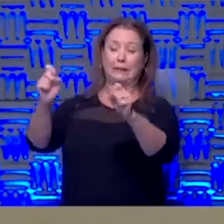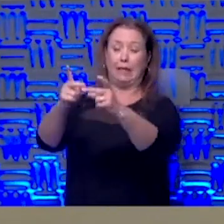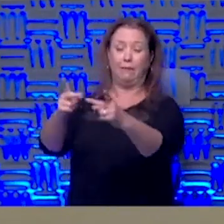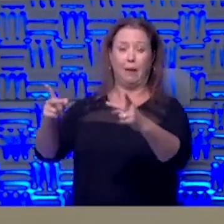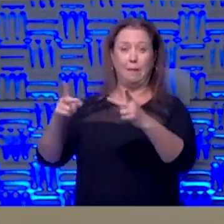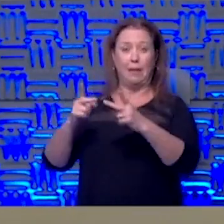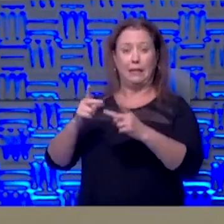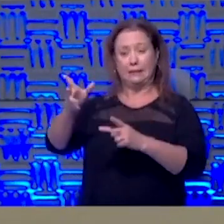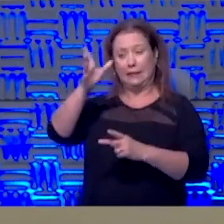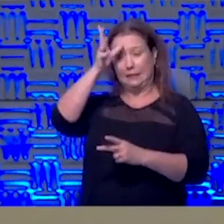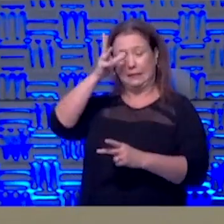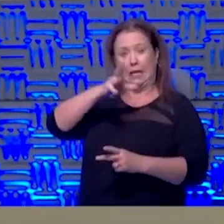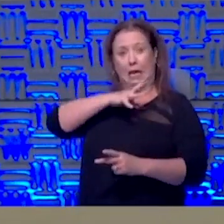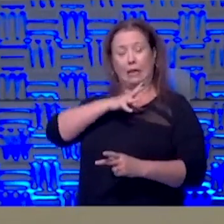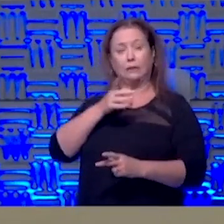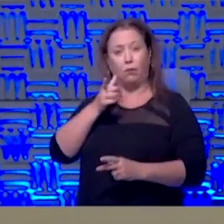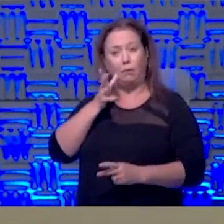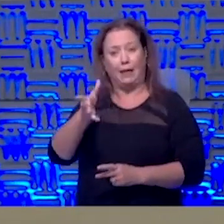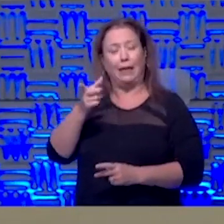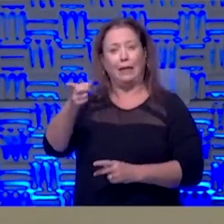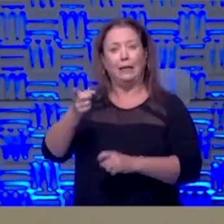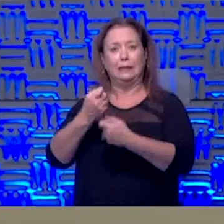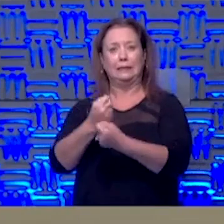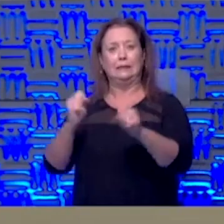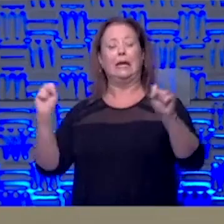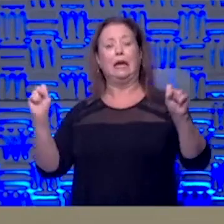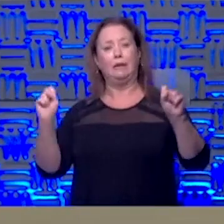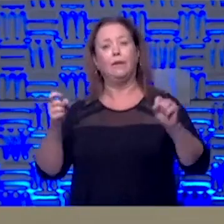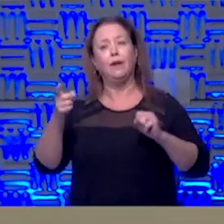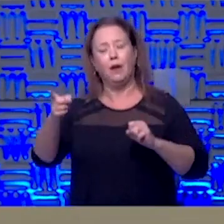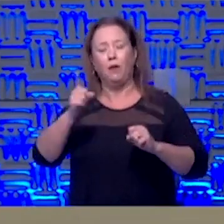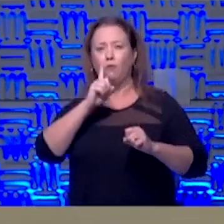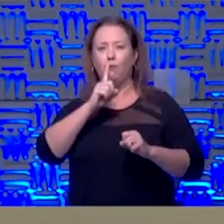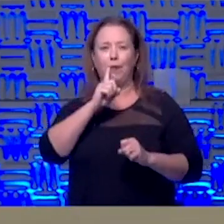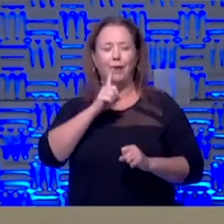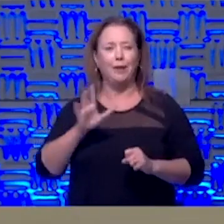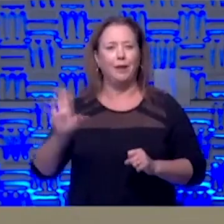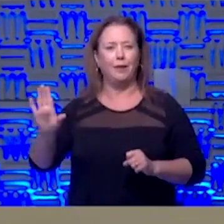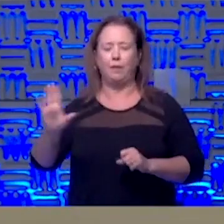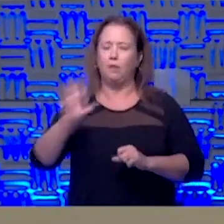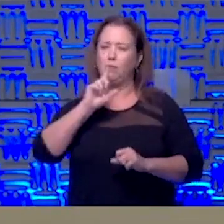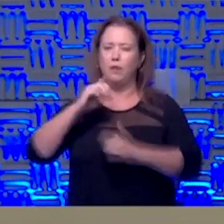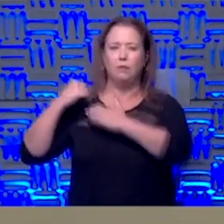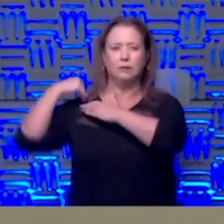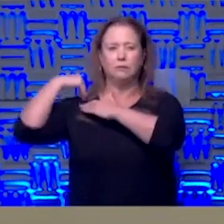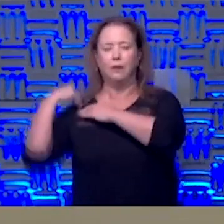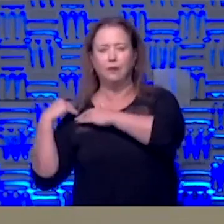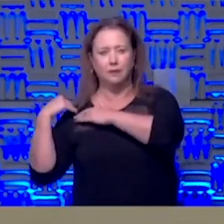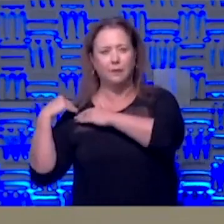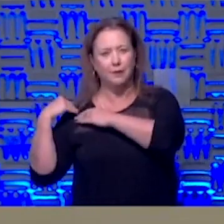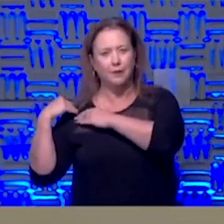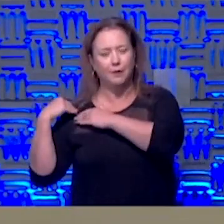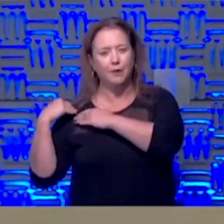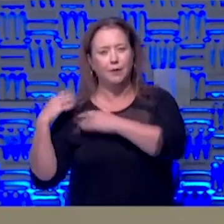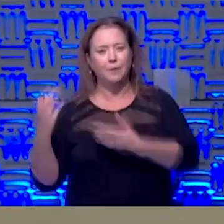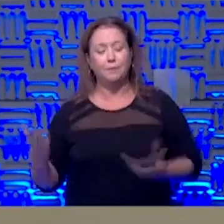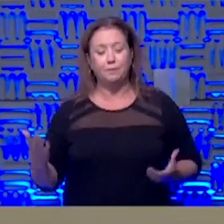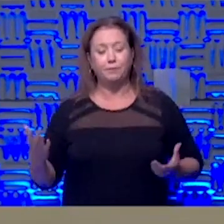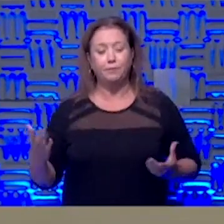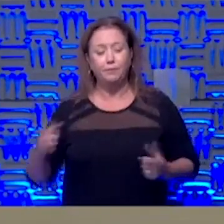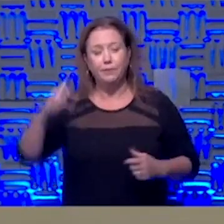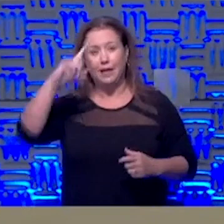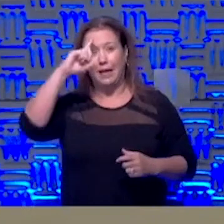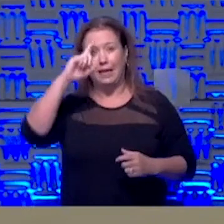guys are going to be. And again, they've really been very responsible. And, I